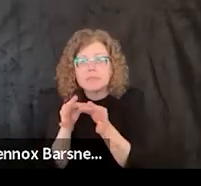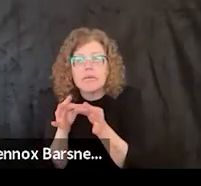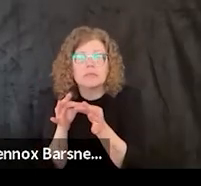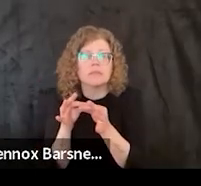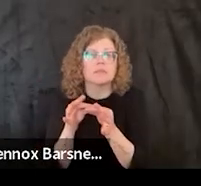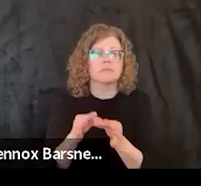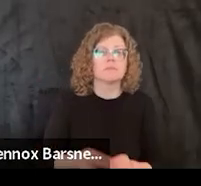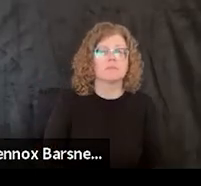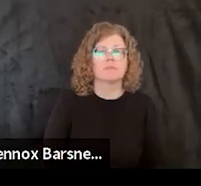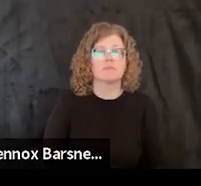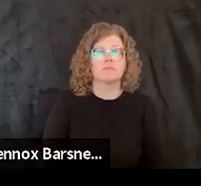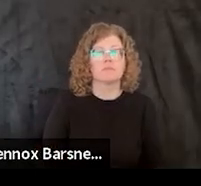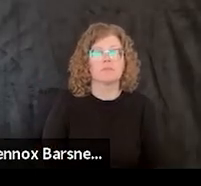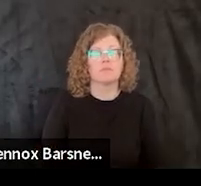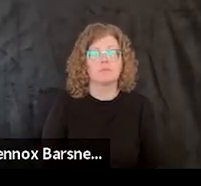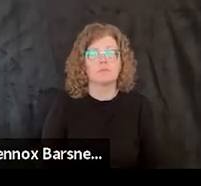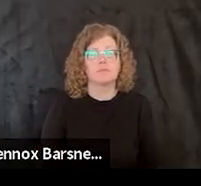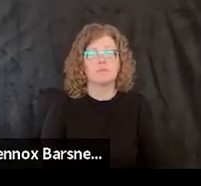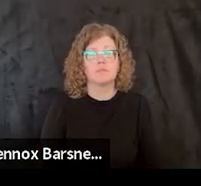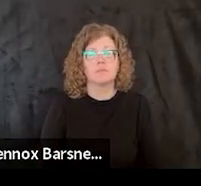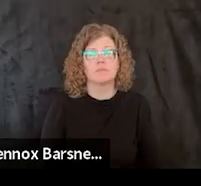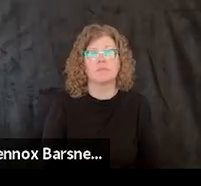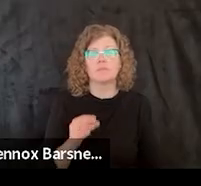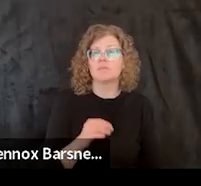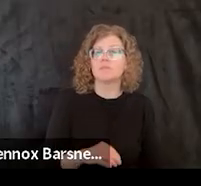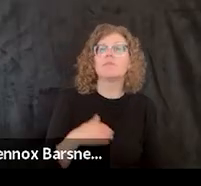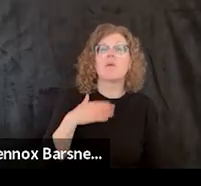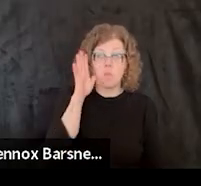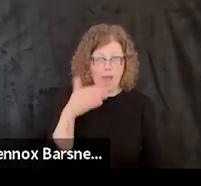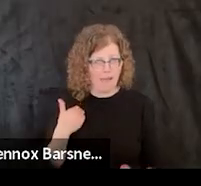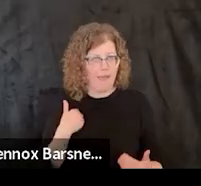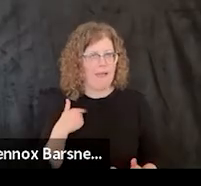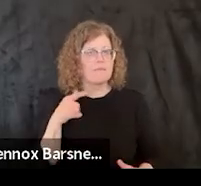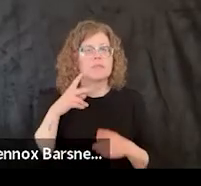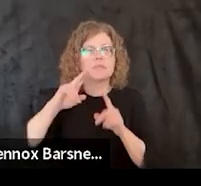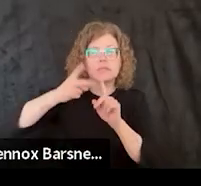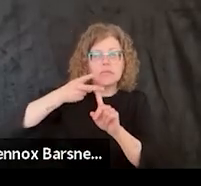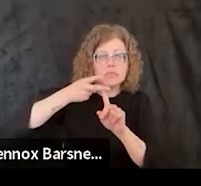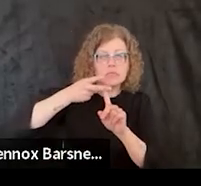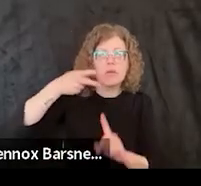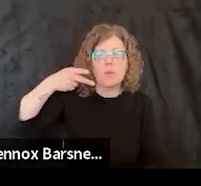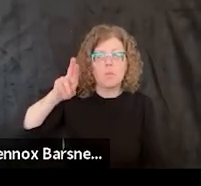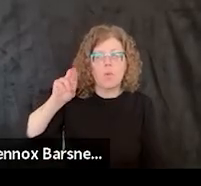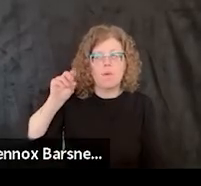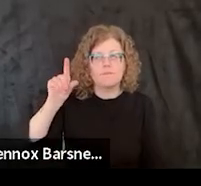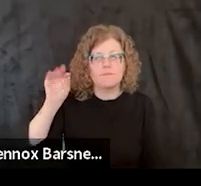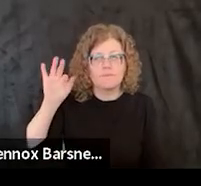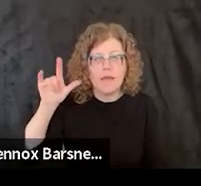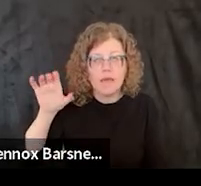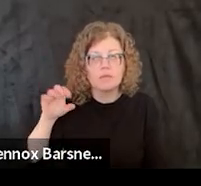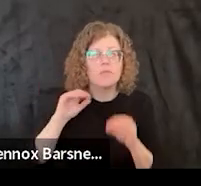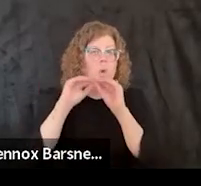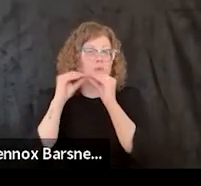Collectives will also need a secondary profile called My Organizational Profile that will